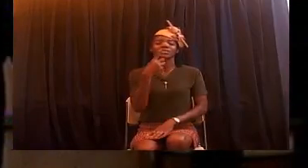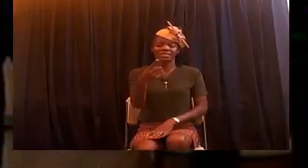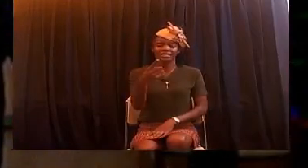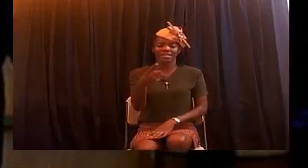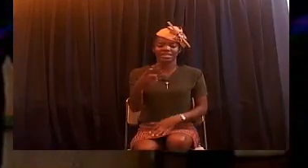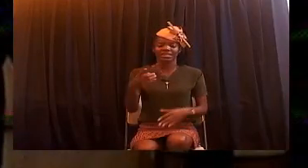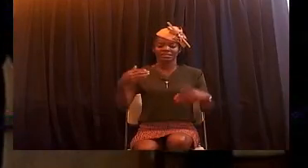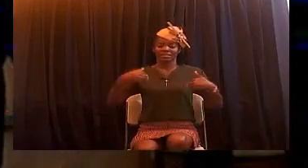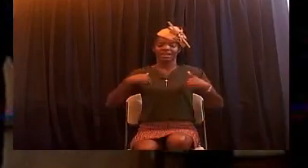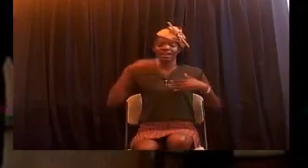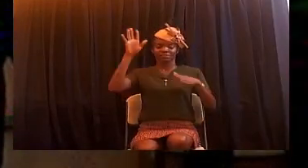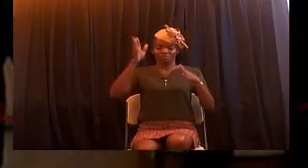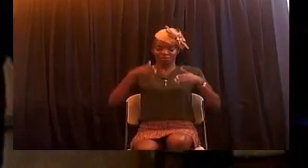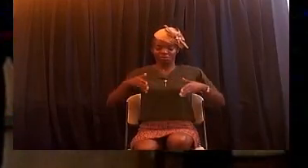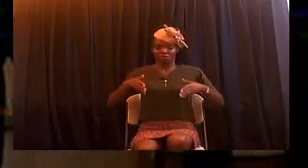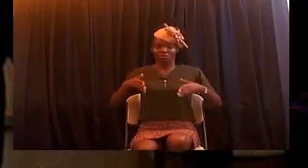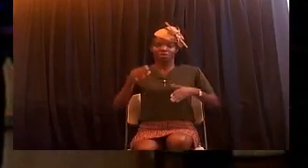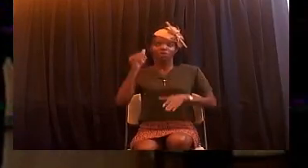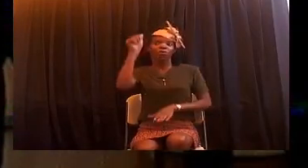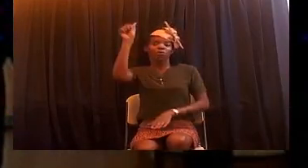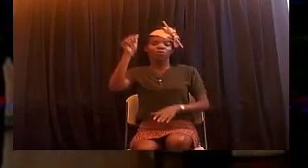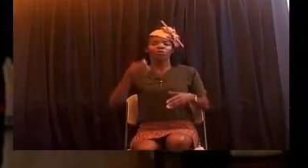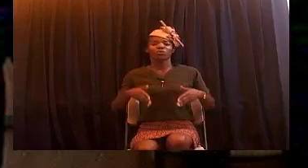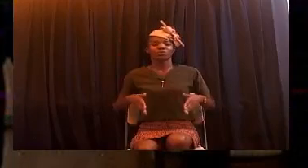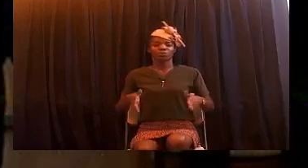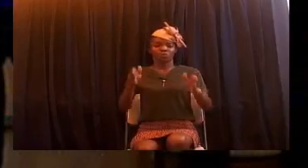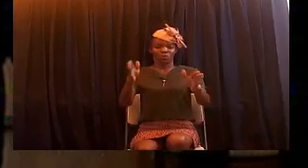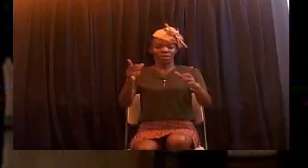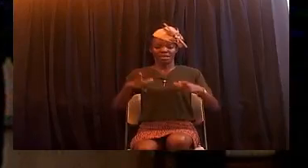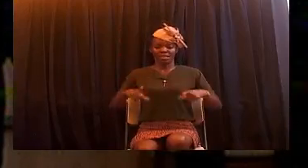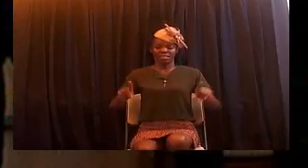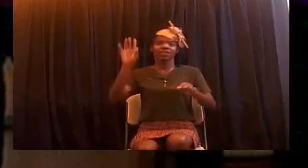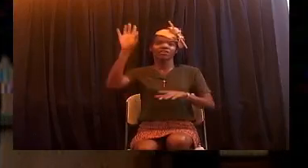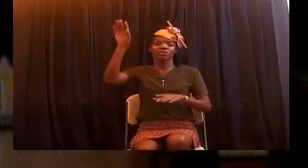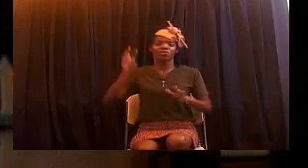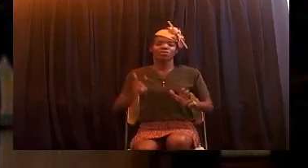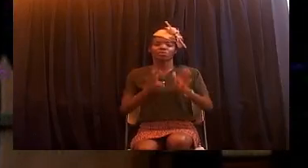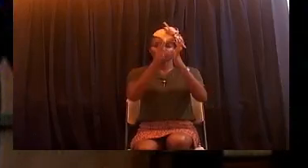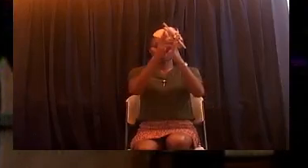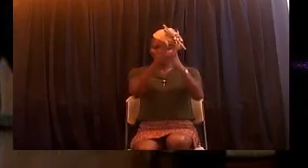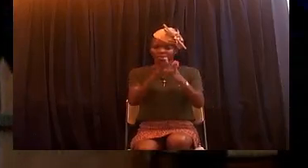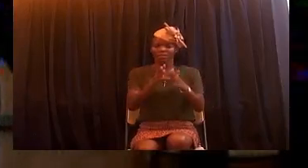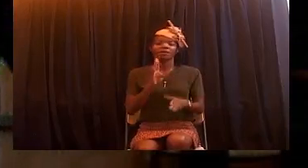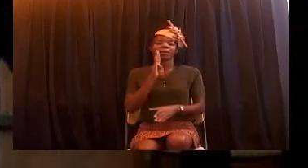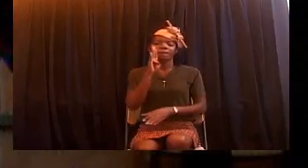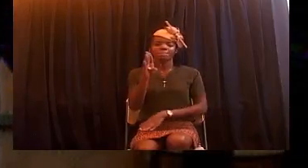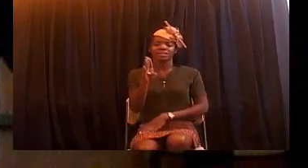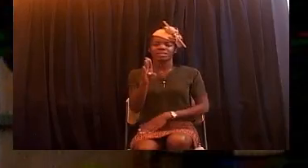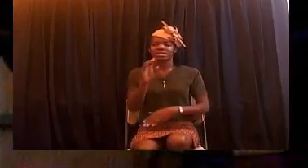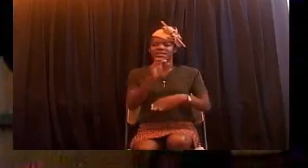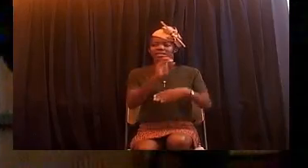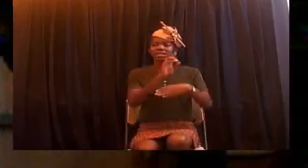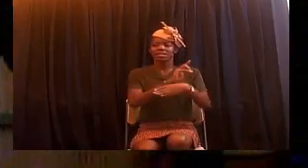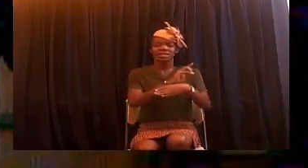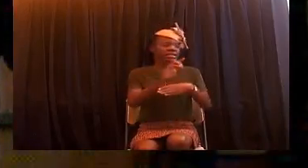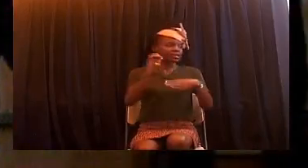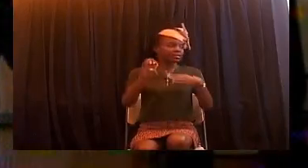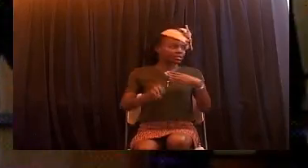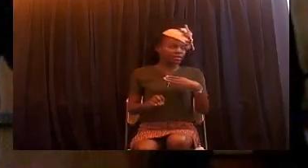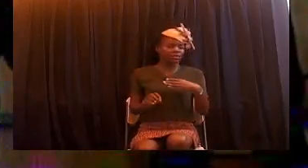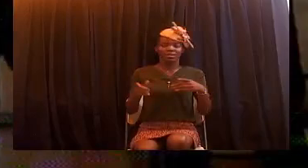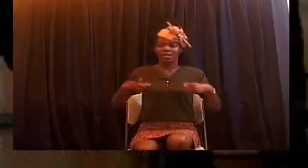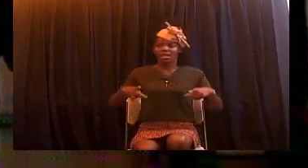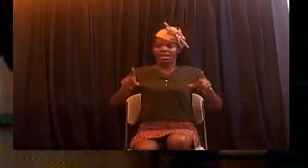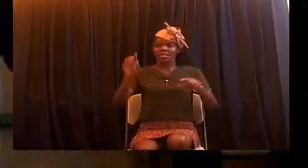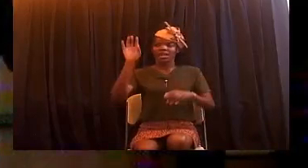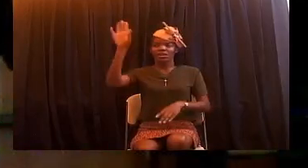your perfect will be done. Grant unto him the freedom, clear the atmosphere, and let your perfect will